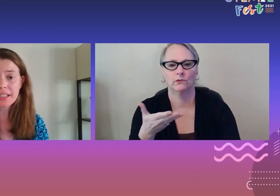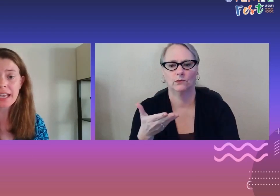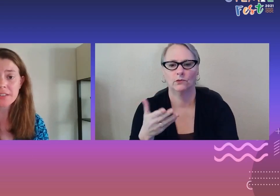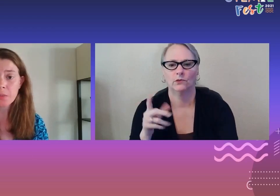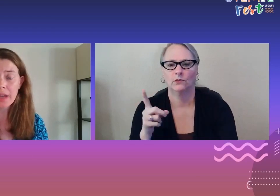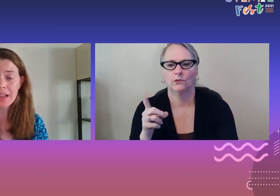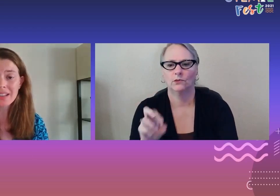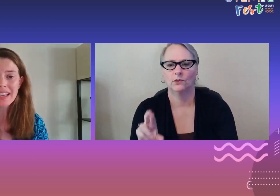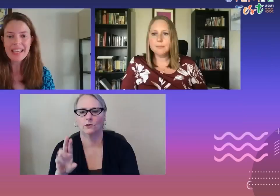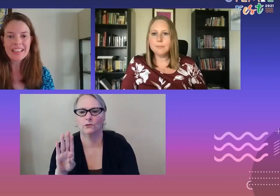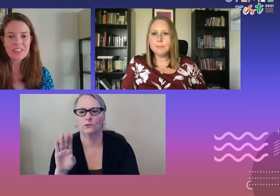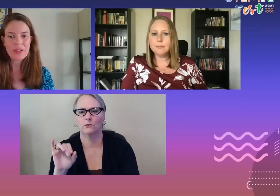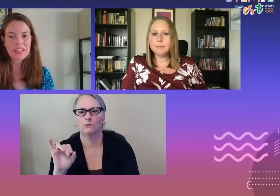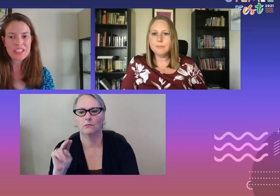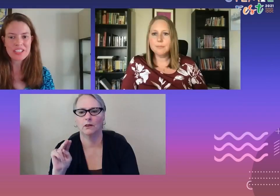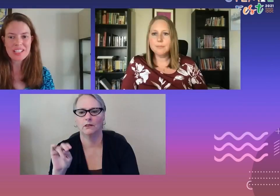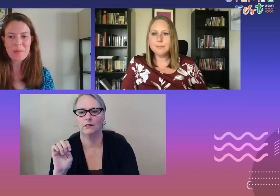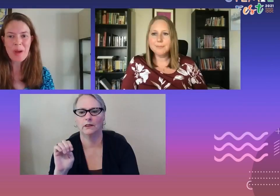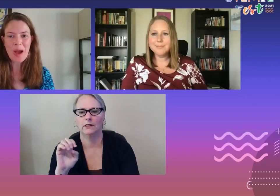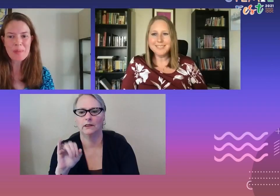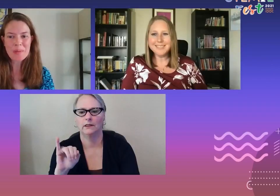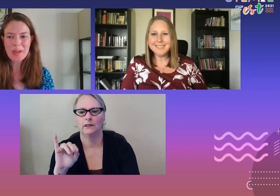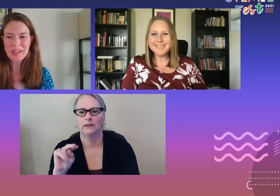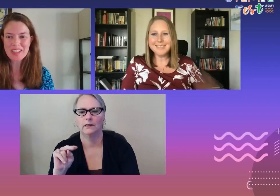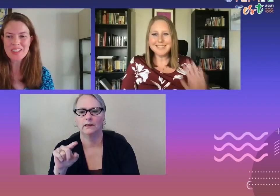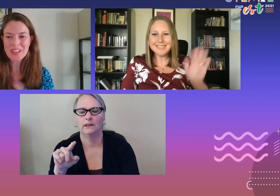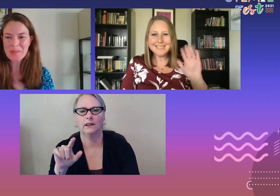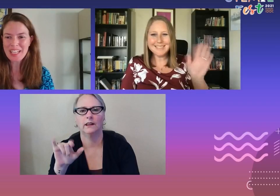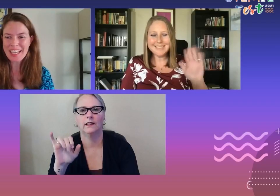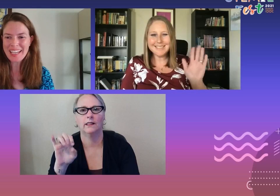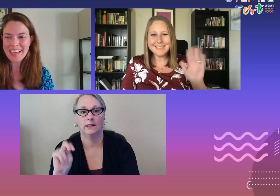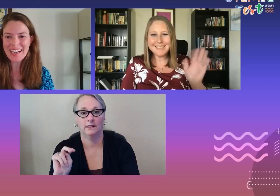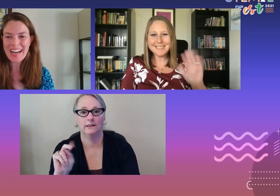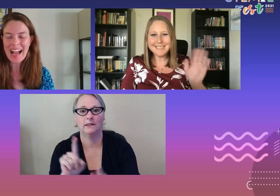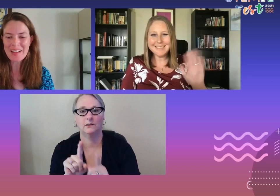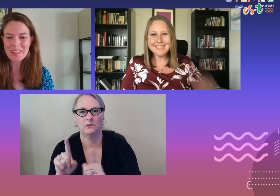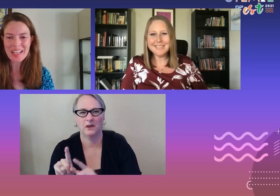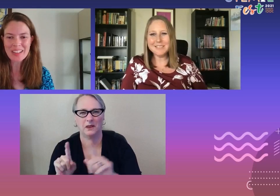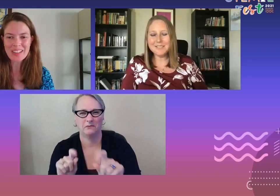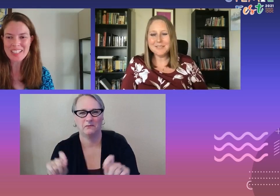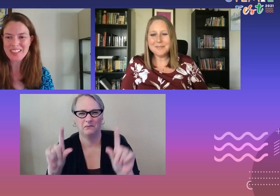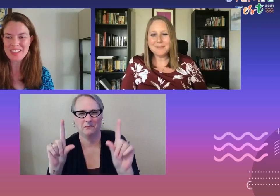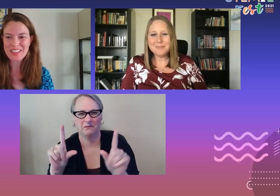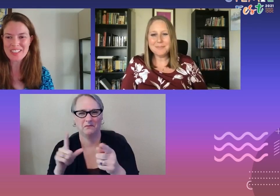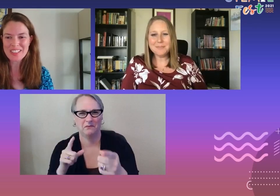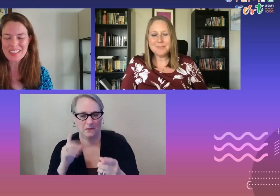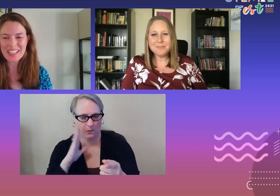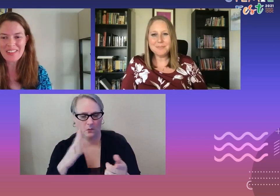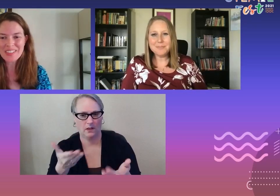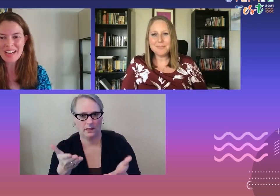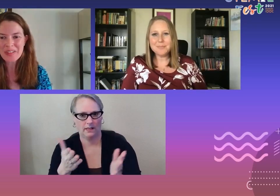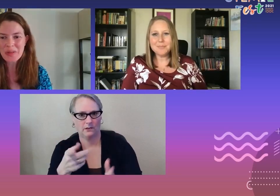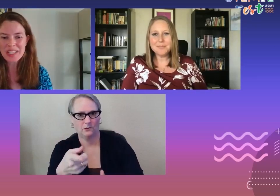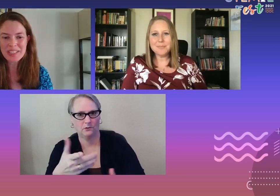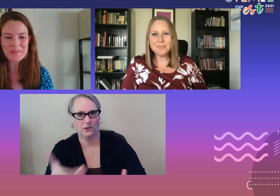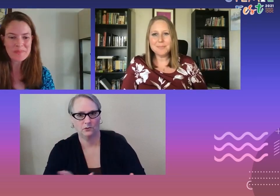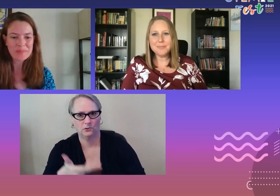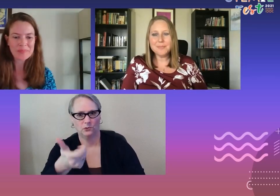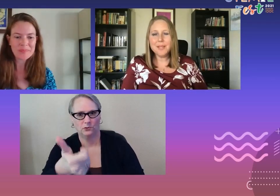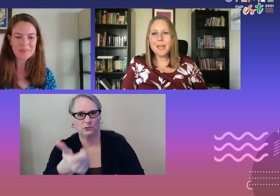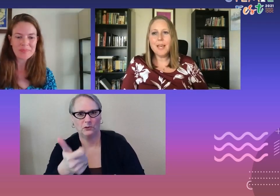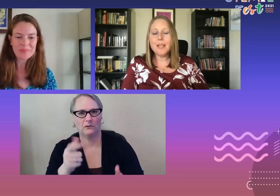Bonnie England as well. And so I think she's going to pop up on our screen here. I will let her introduce herself to